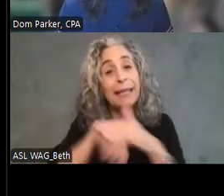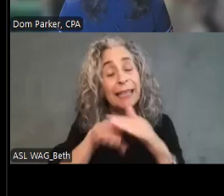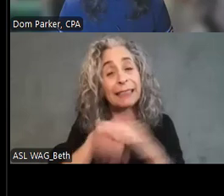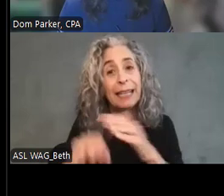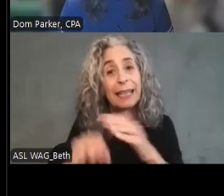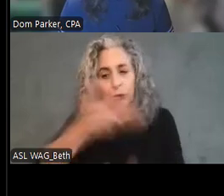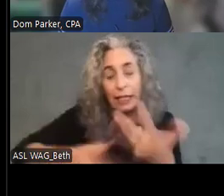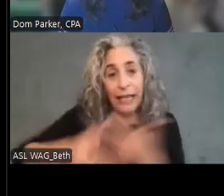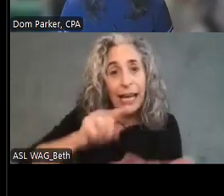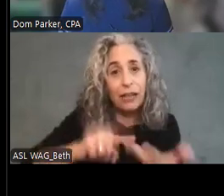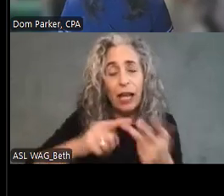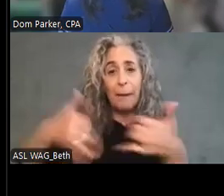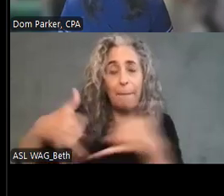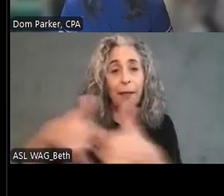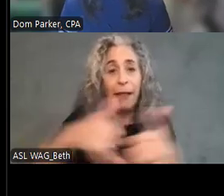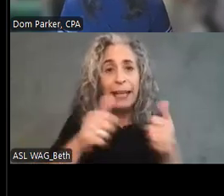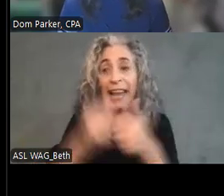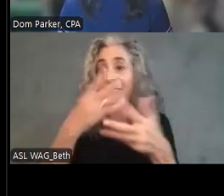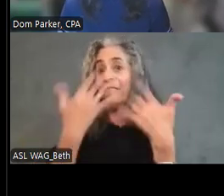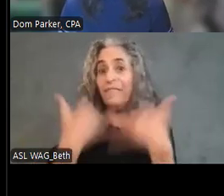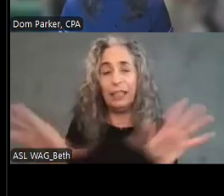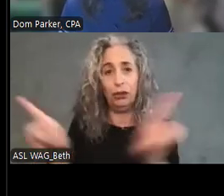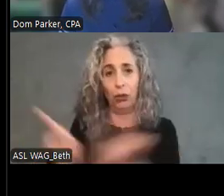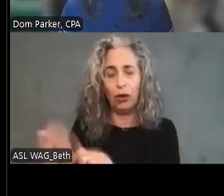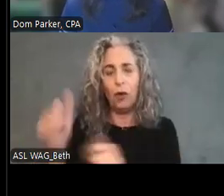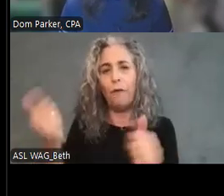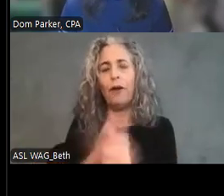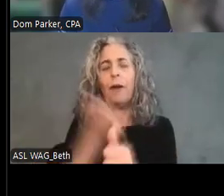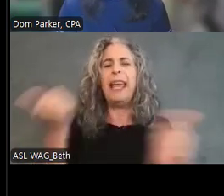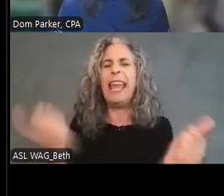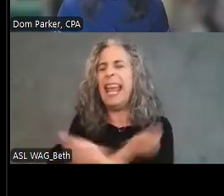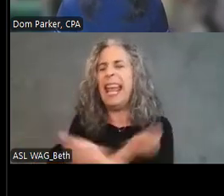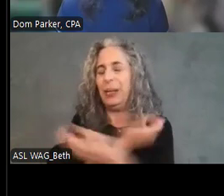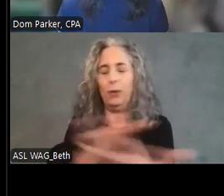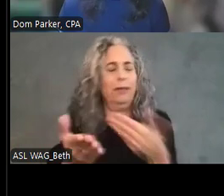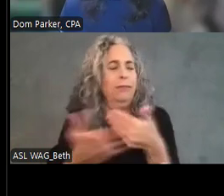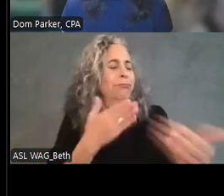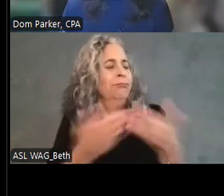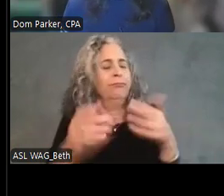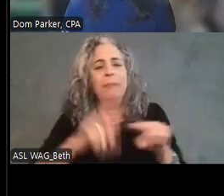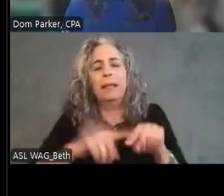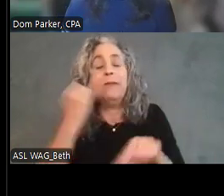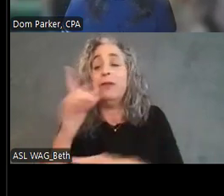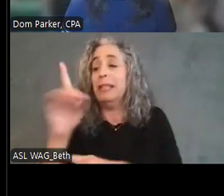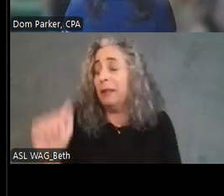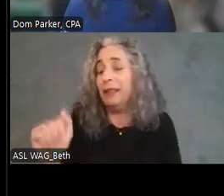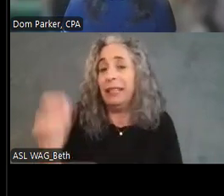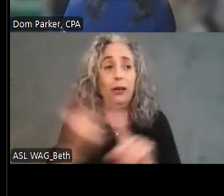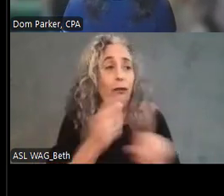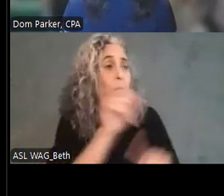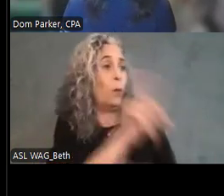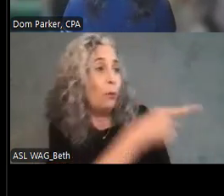engaged, played, and completed by anyone, regardless of who you are, if you have a disability, where you're from,